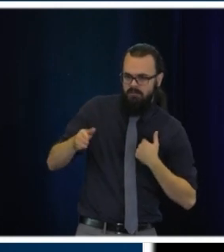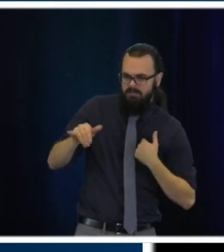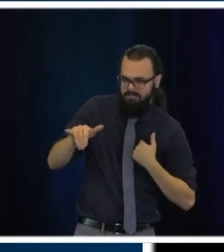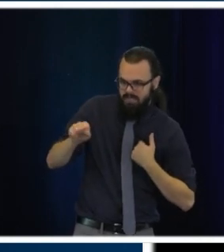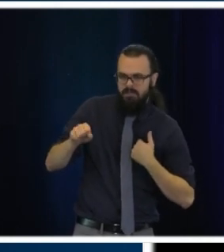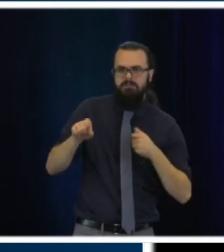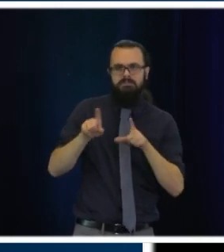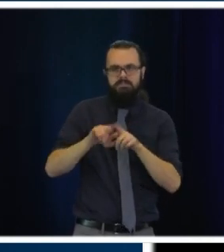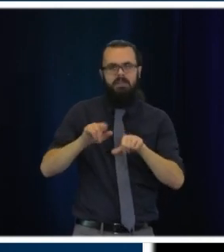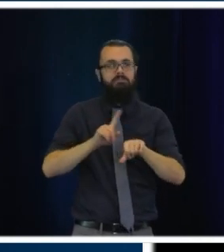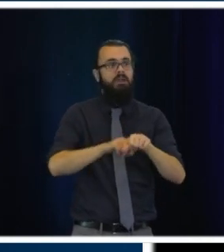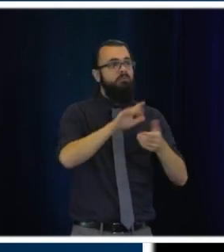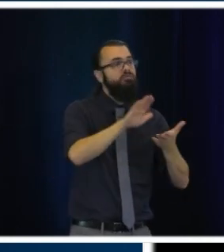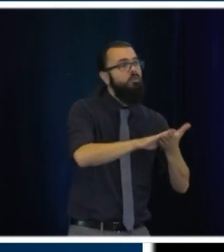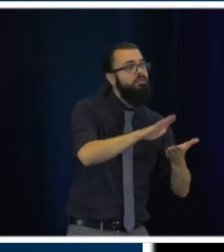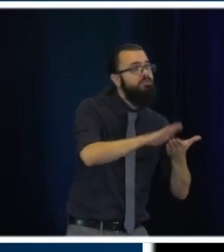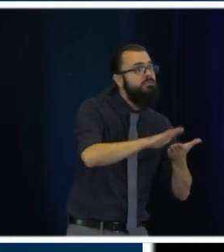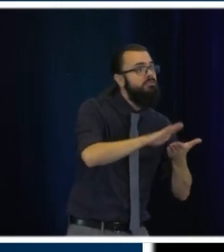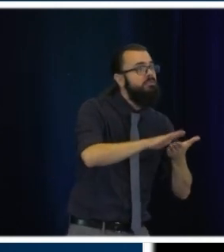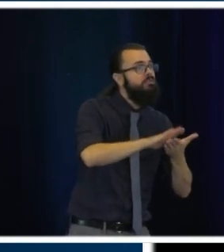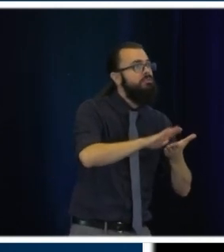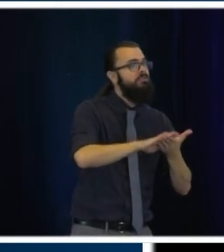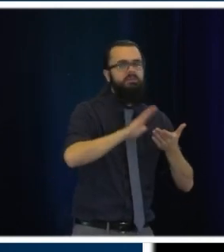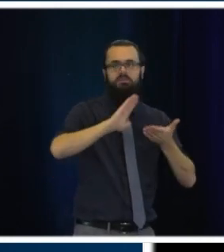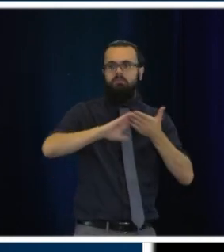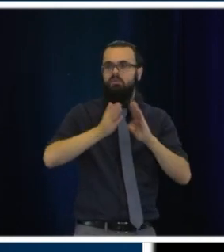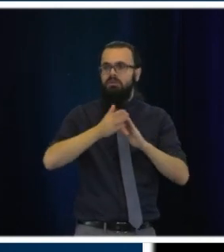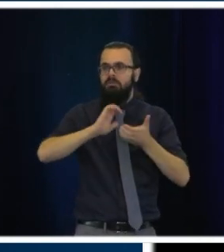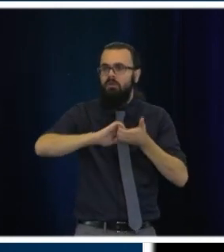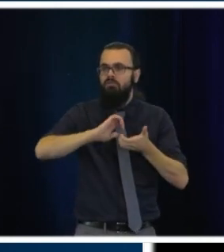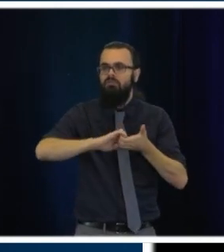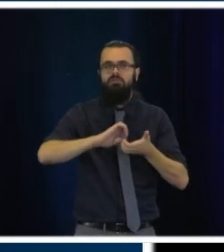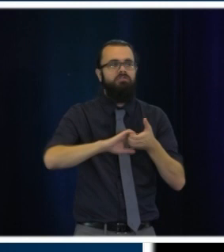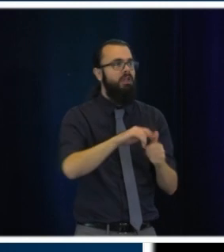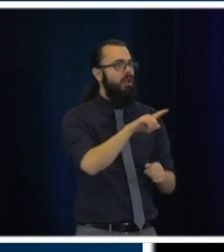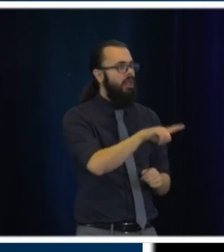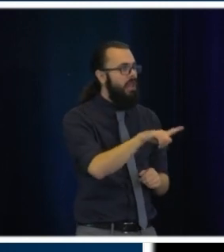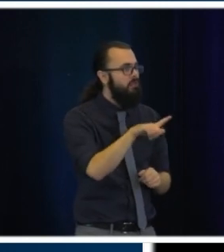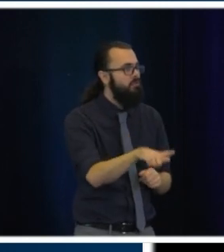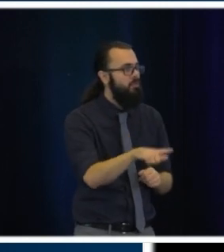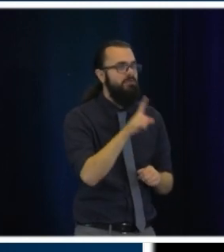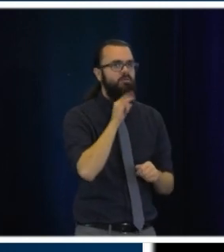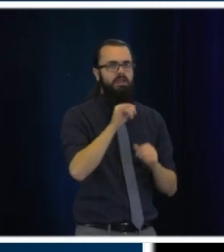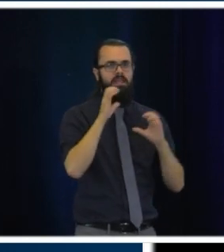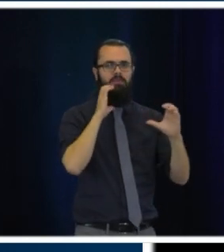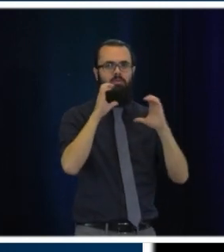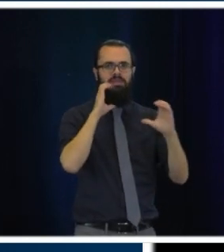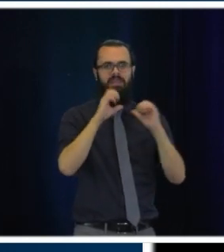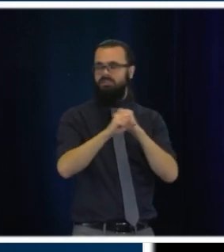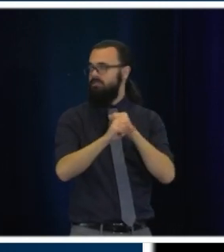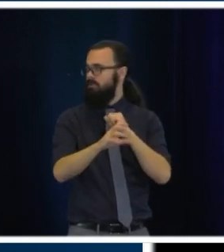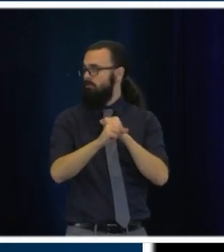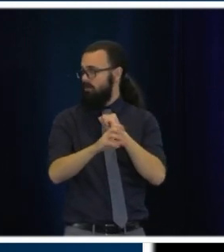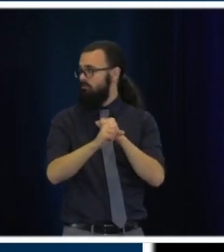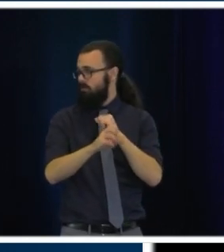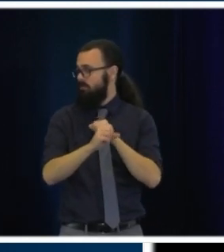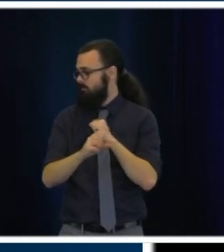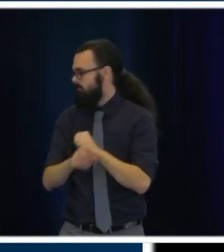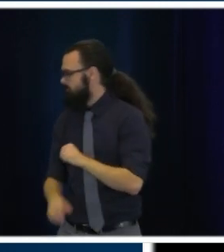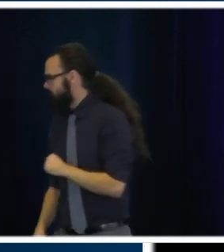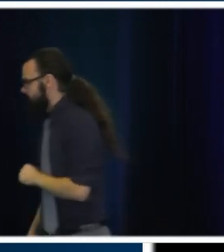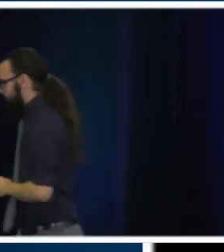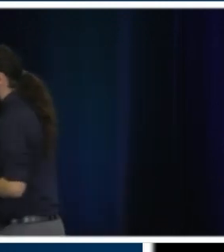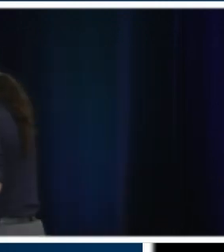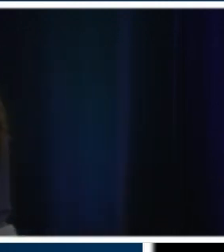community partners like many of you in this room, and really doing a communications campaign. And then the workforce development.